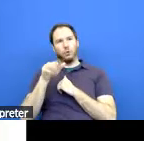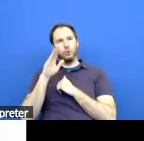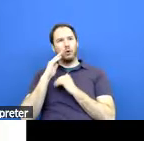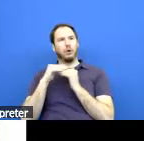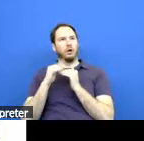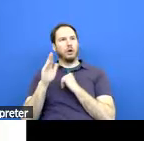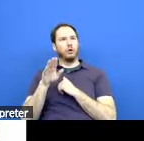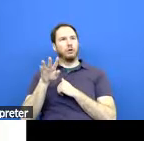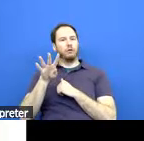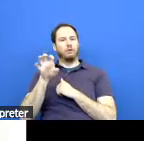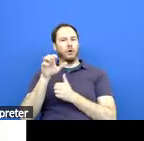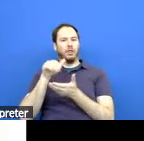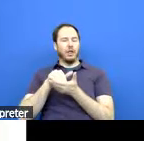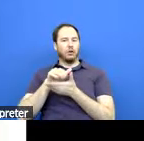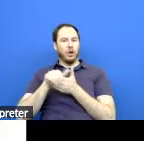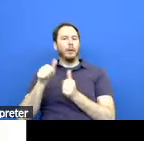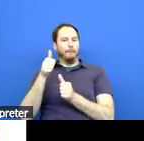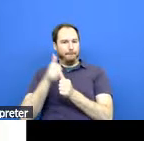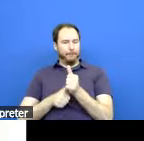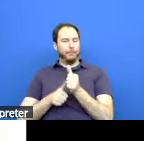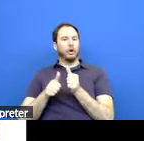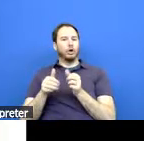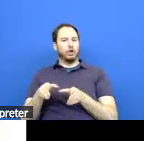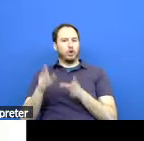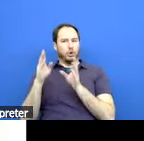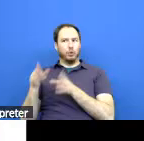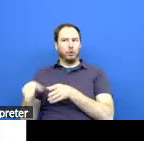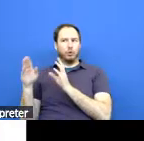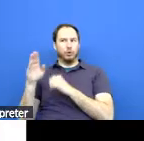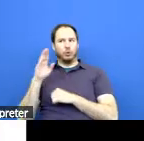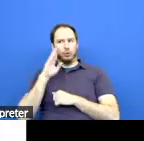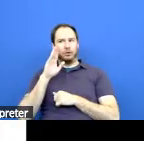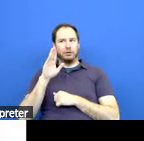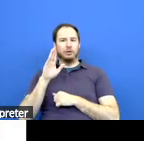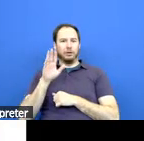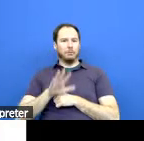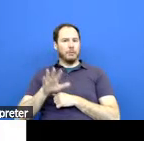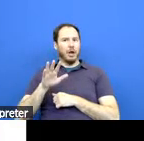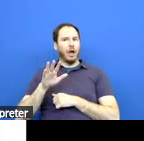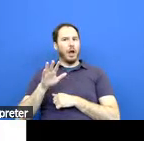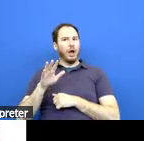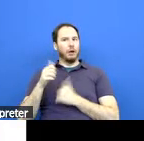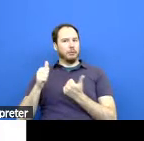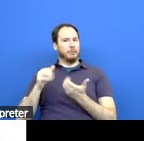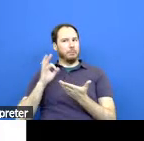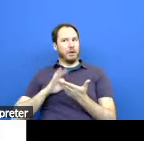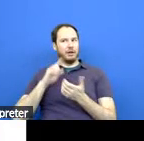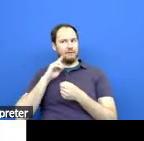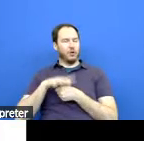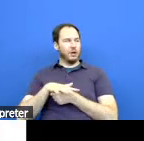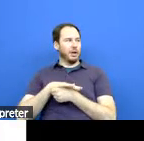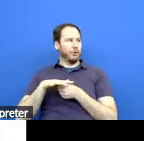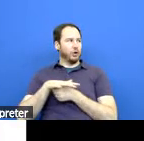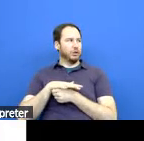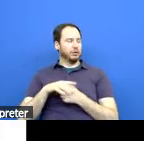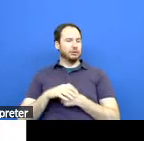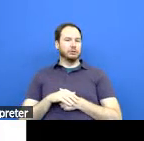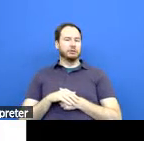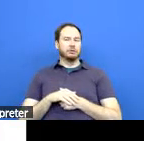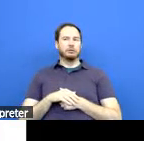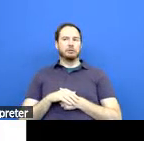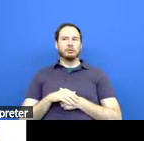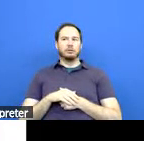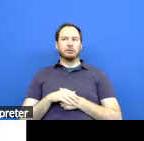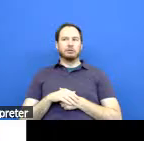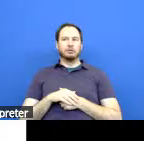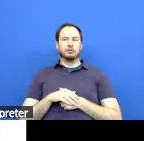over $400,000 per unit. So we feel that it's going to be a positive impact to the neighborhood. As I mentioned, the